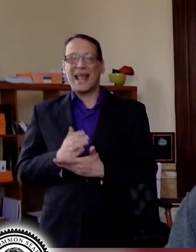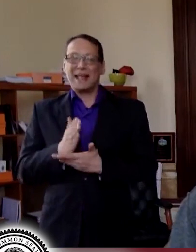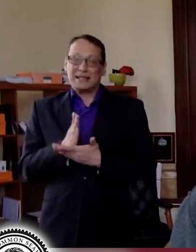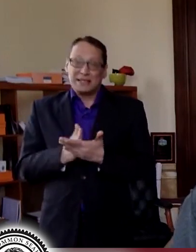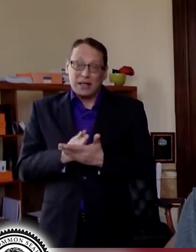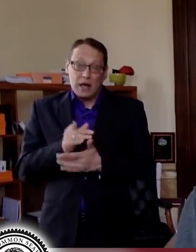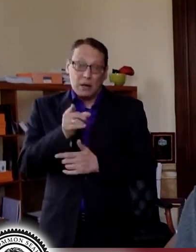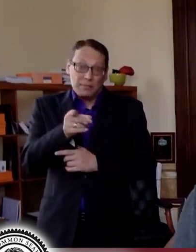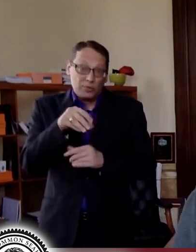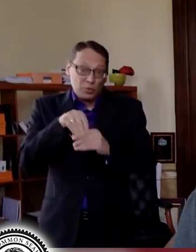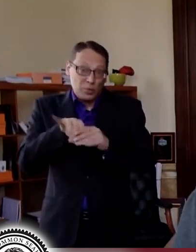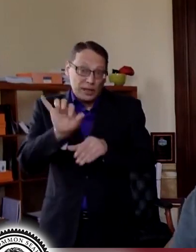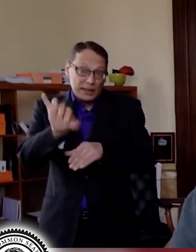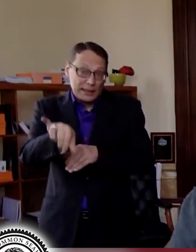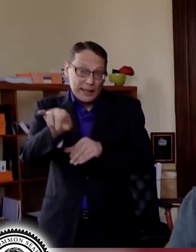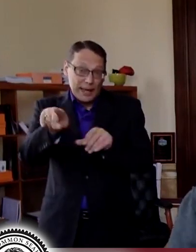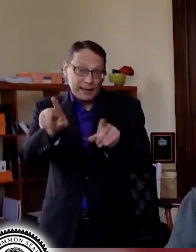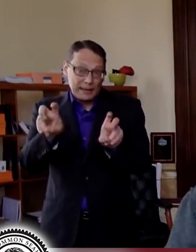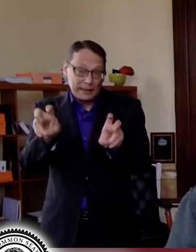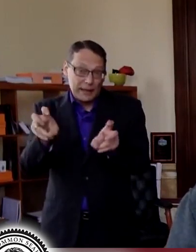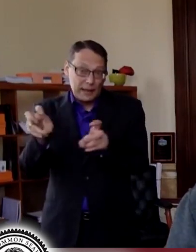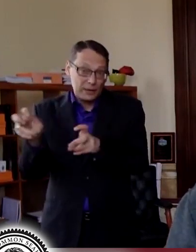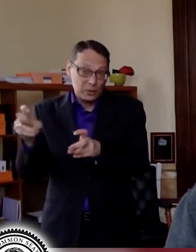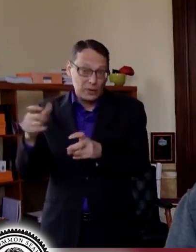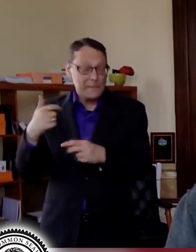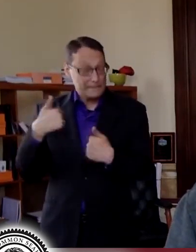that category. I